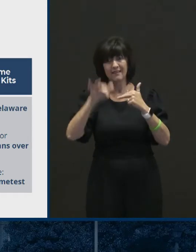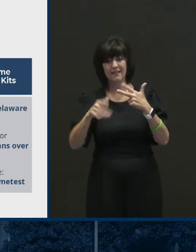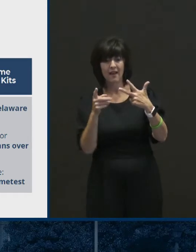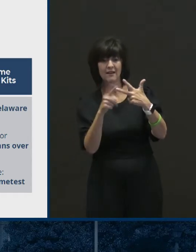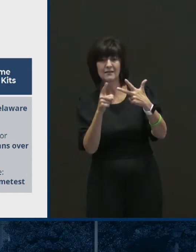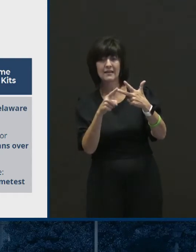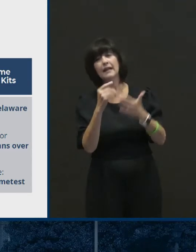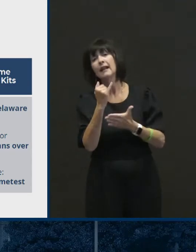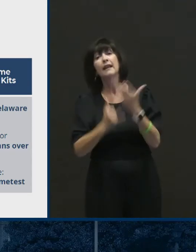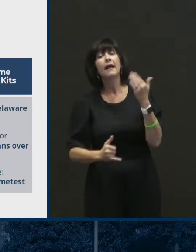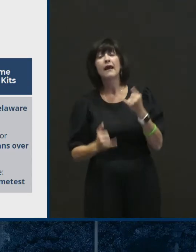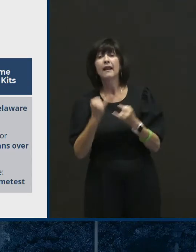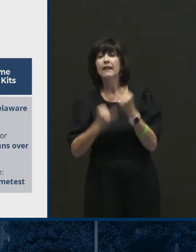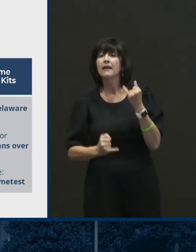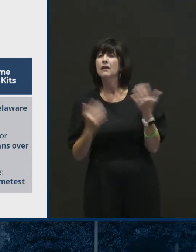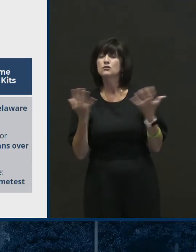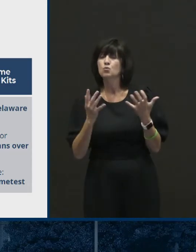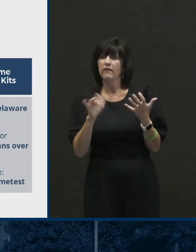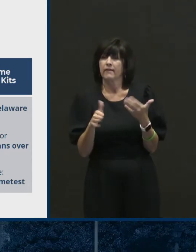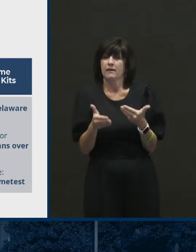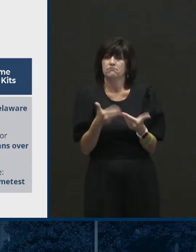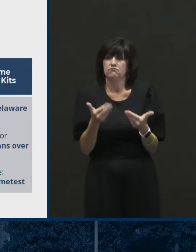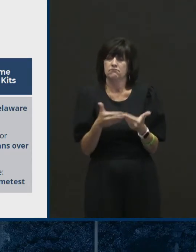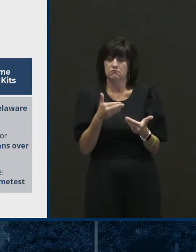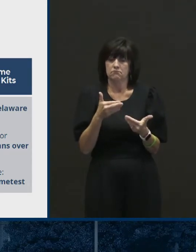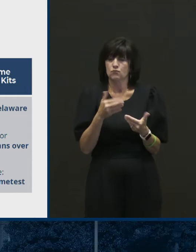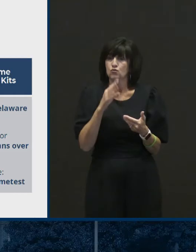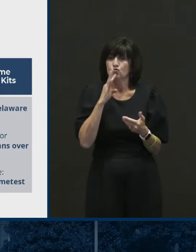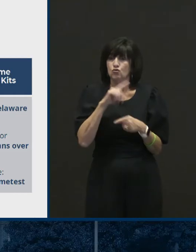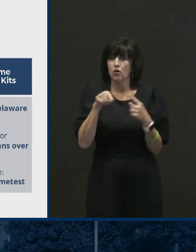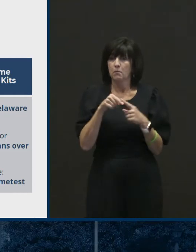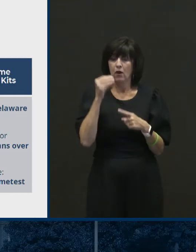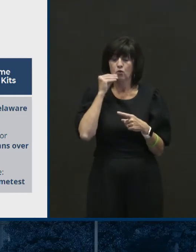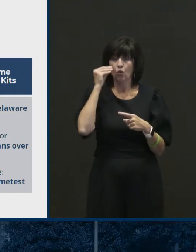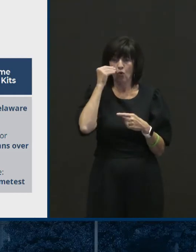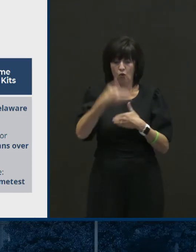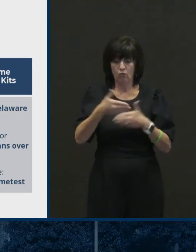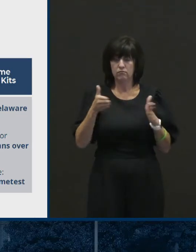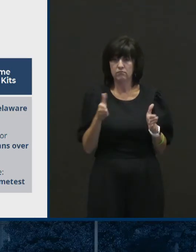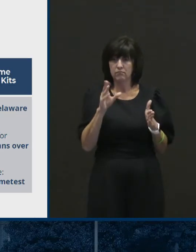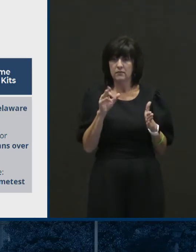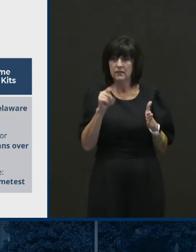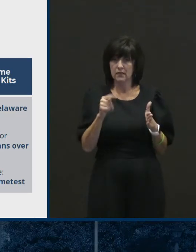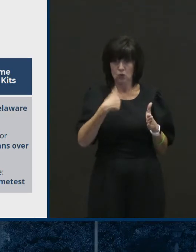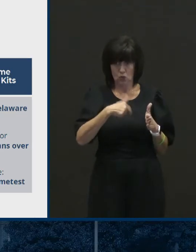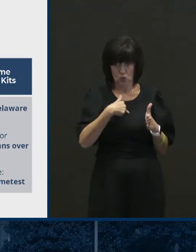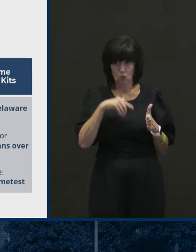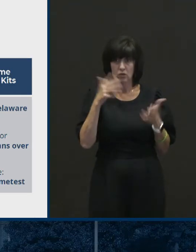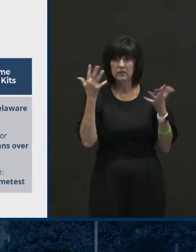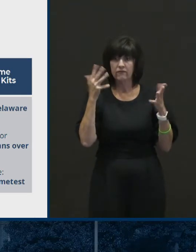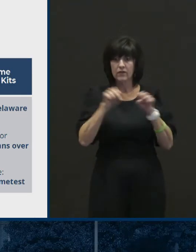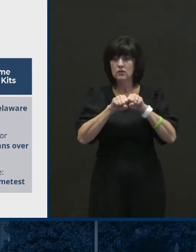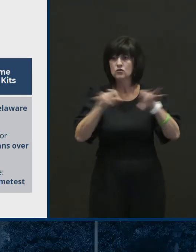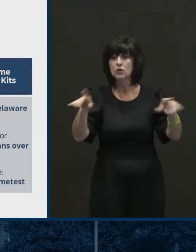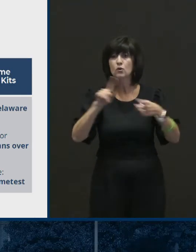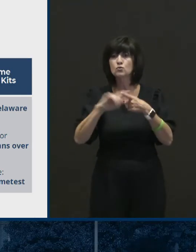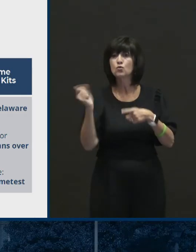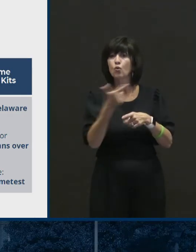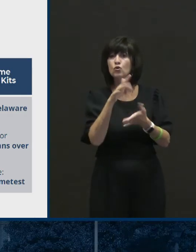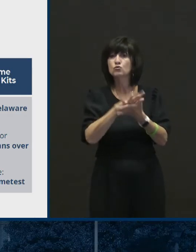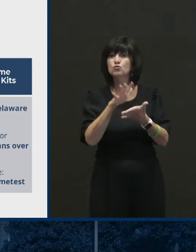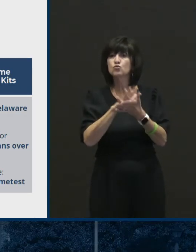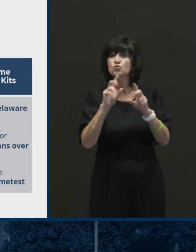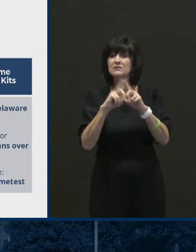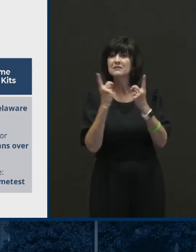want to emphasize, and that's the at-home testing kits. We launched this with the school teachers last month and the faculty and staff through all the districts and the